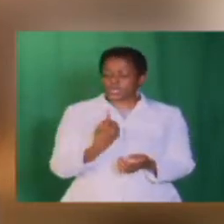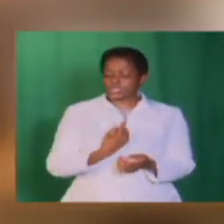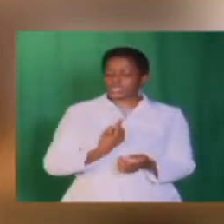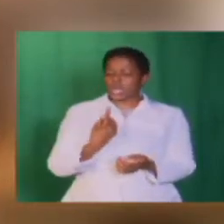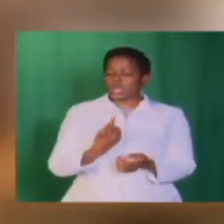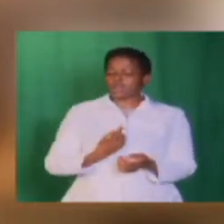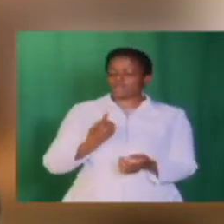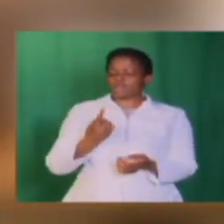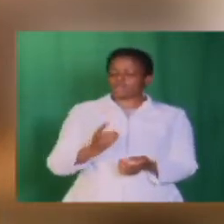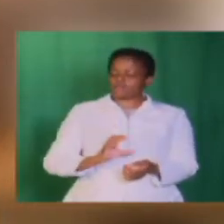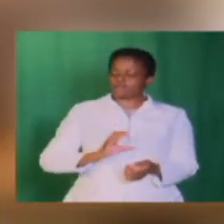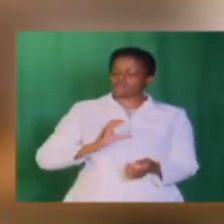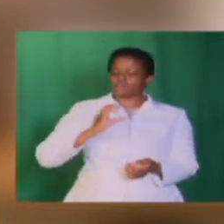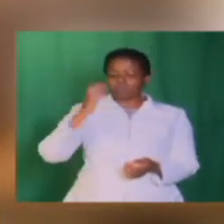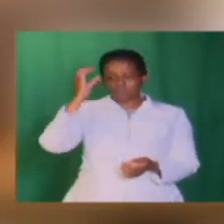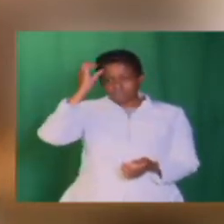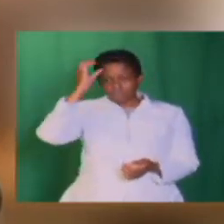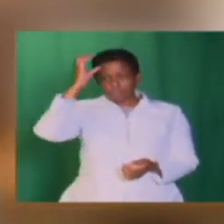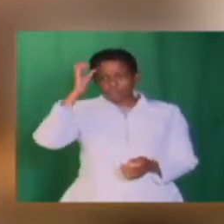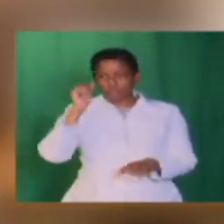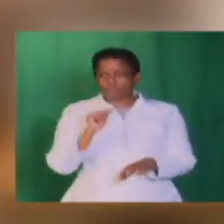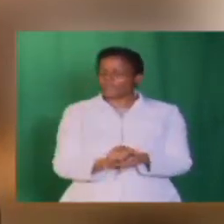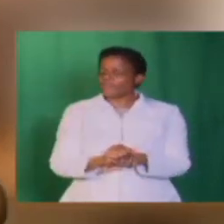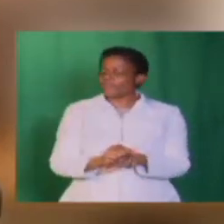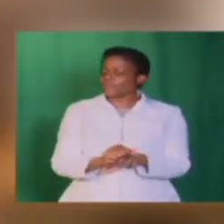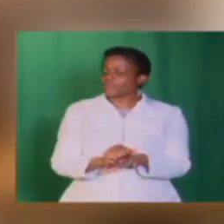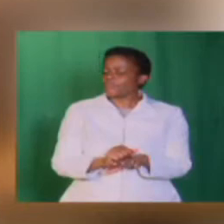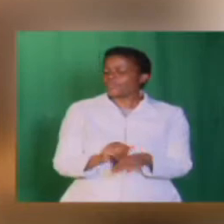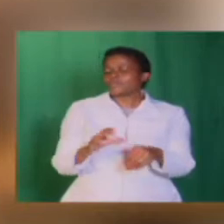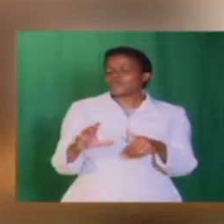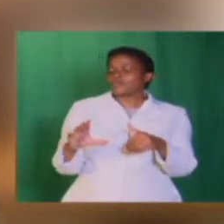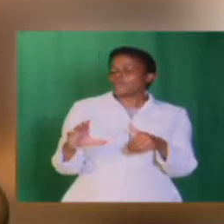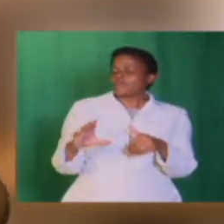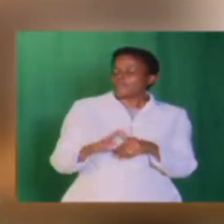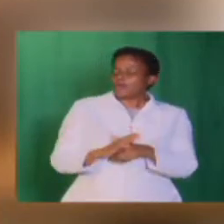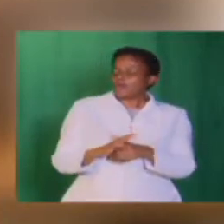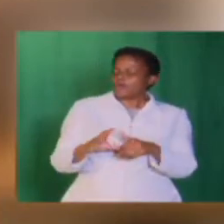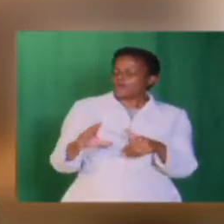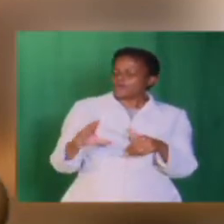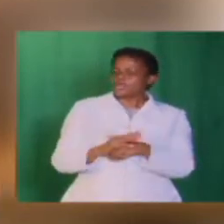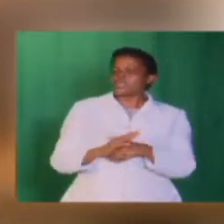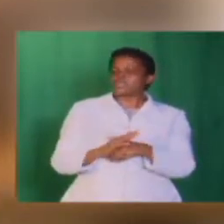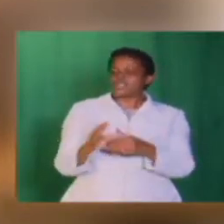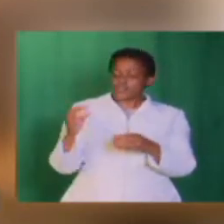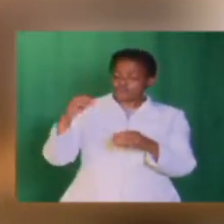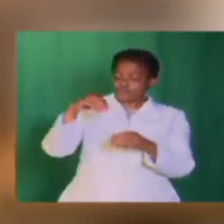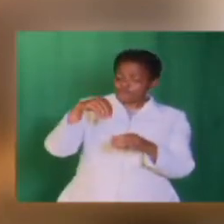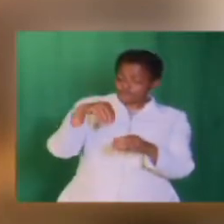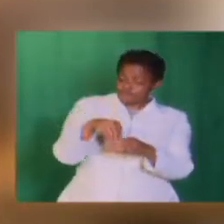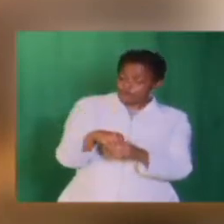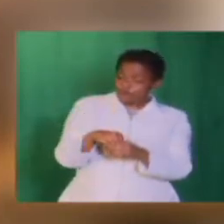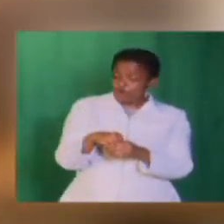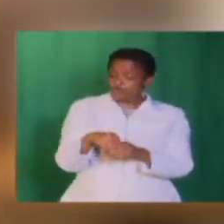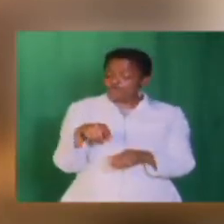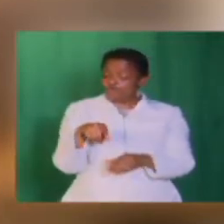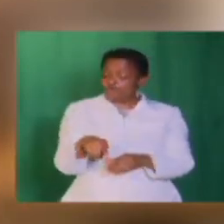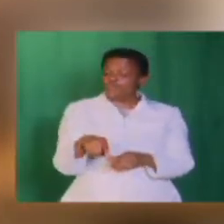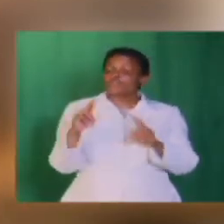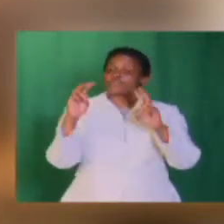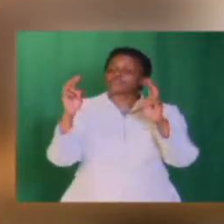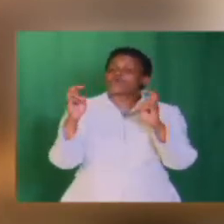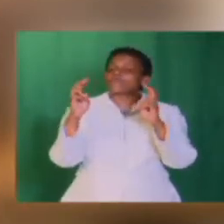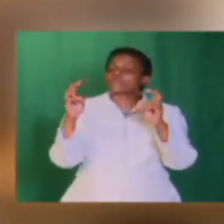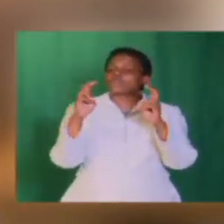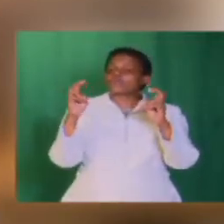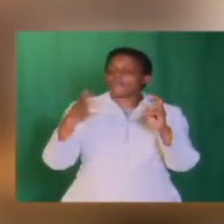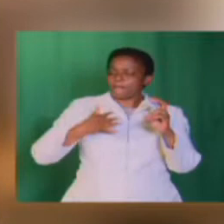I normally say that it is very important to engage in discourse or in a talk when you are actually knowledgeable about the topic at